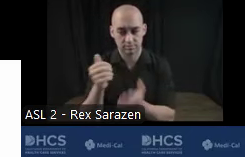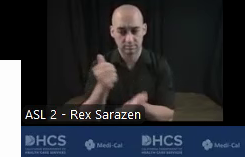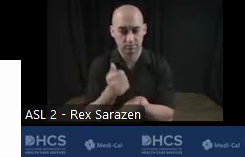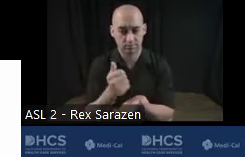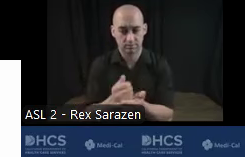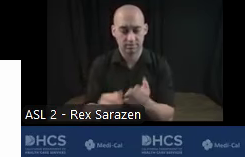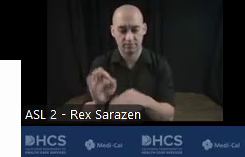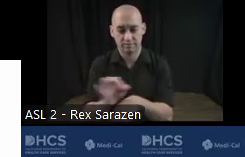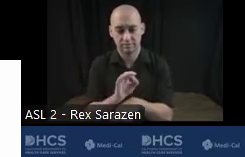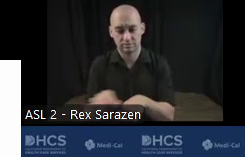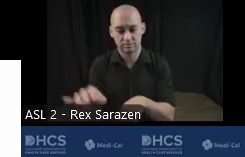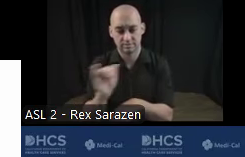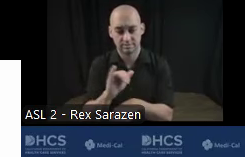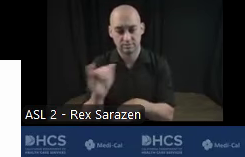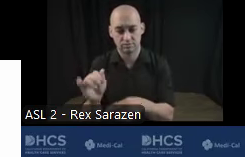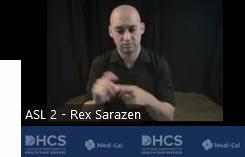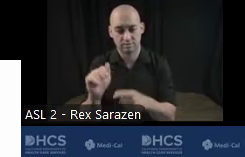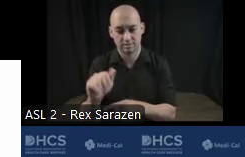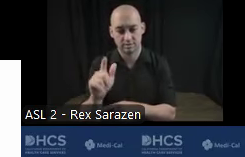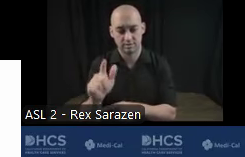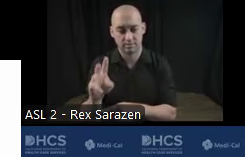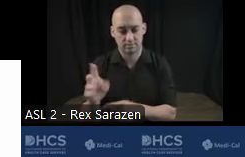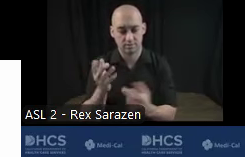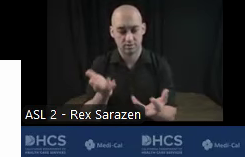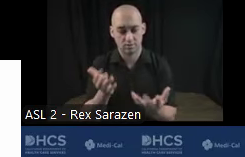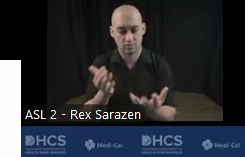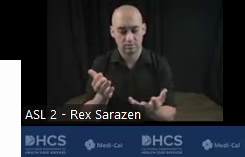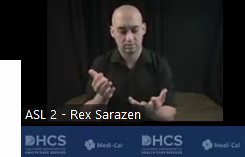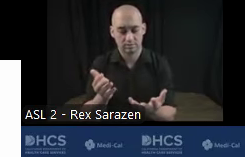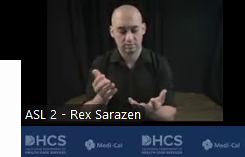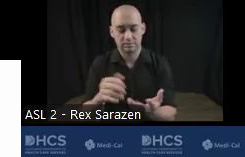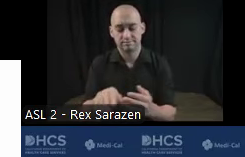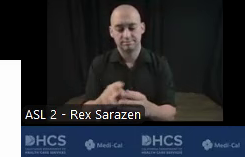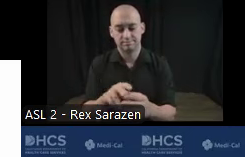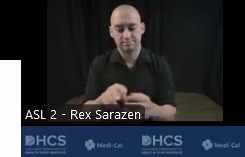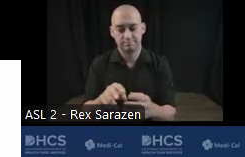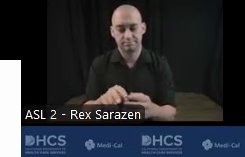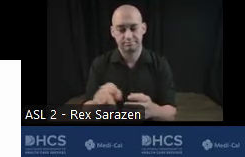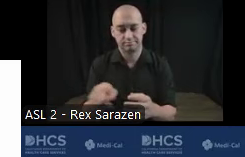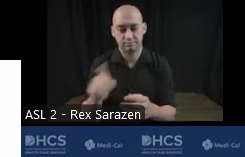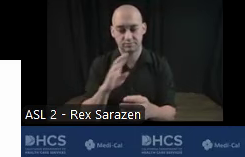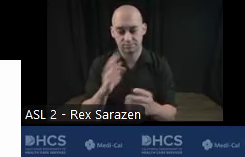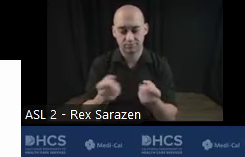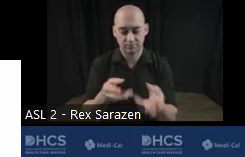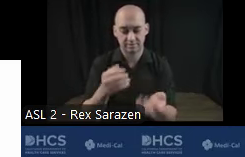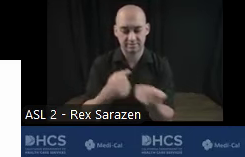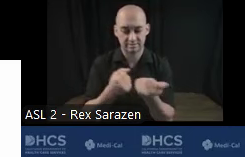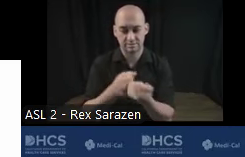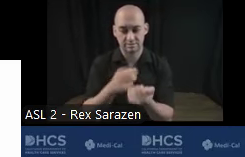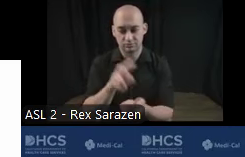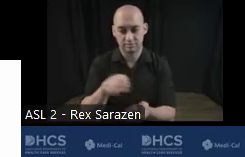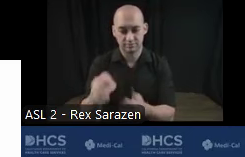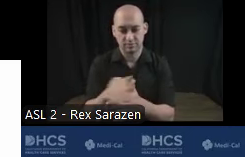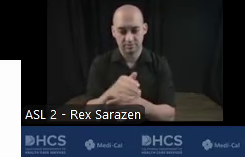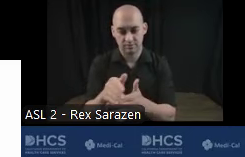very similarly to the ALW in that it provides assistance transferring a member from an assisted living facility and as well for the ongoing